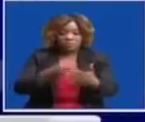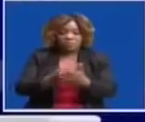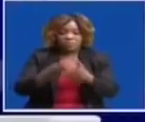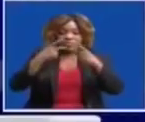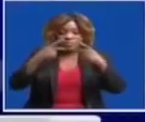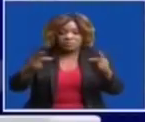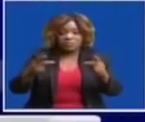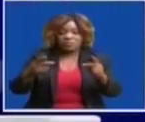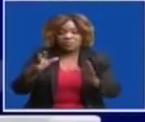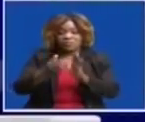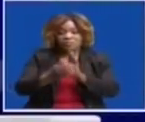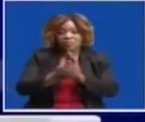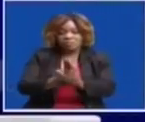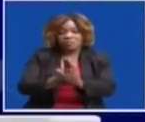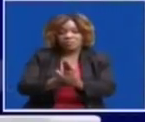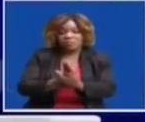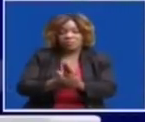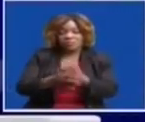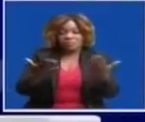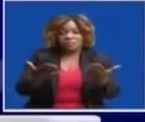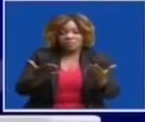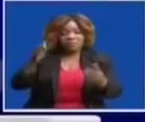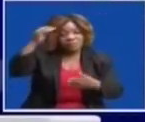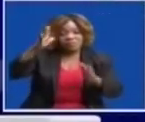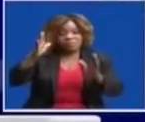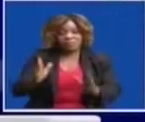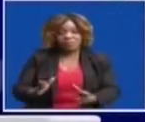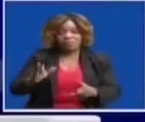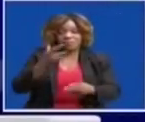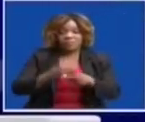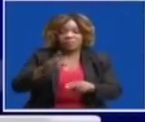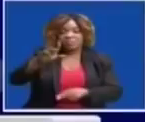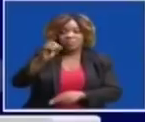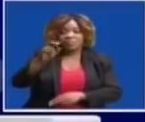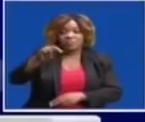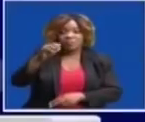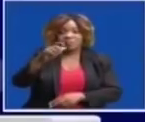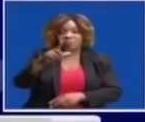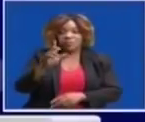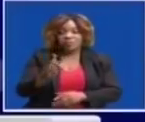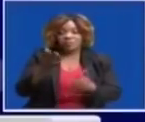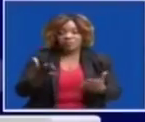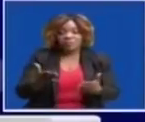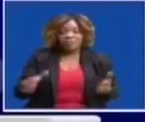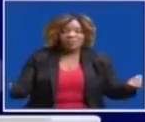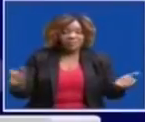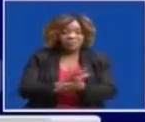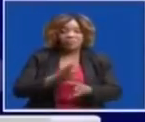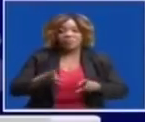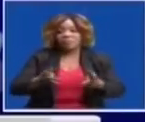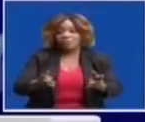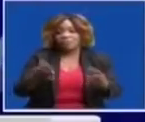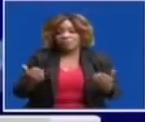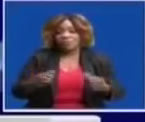public schools. Housing and Infrastructure Development Minister Ronald Chitotera says this will be the quickest way